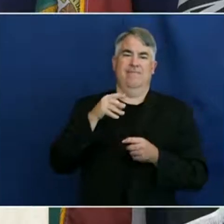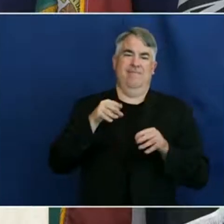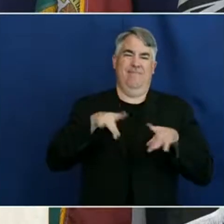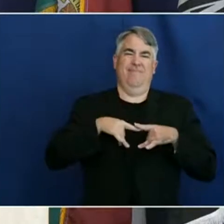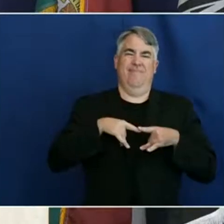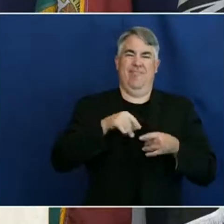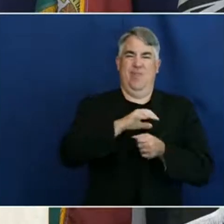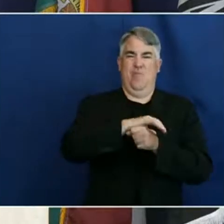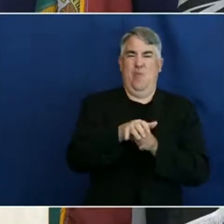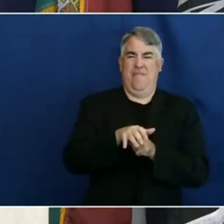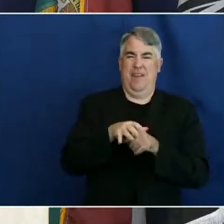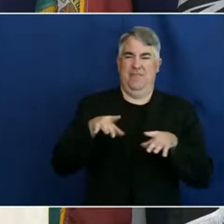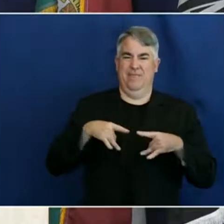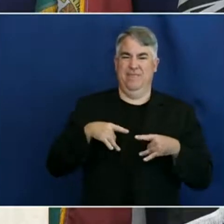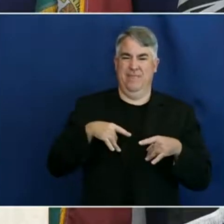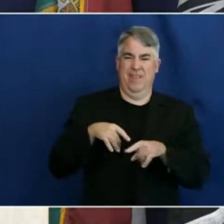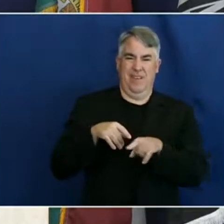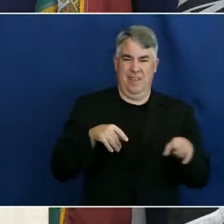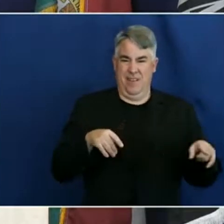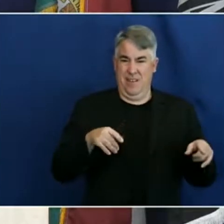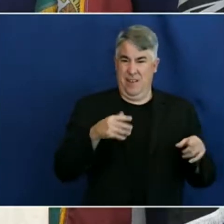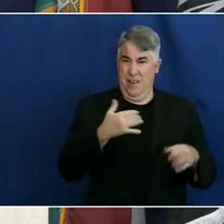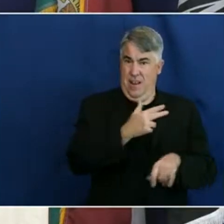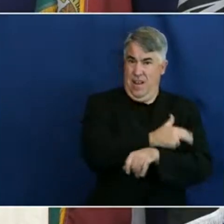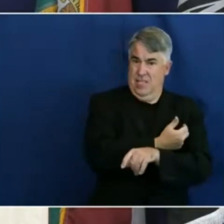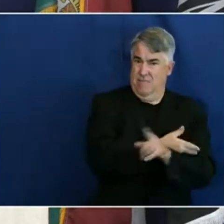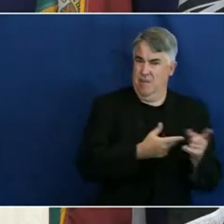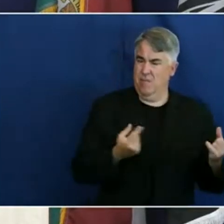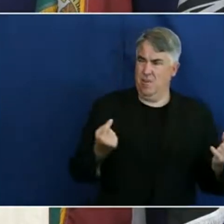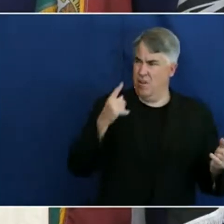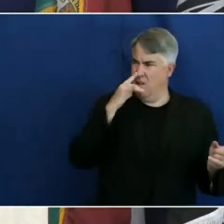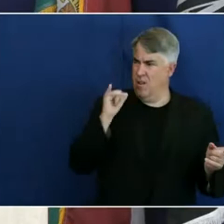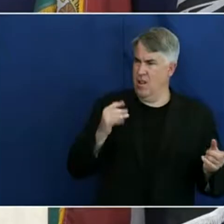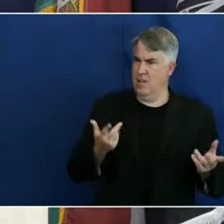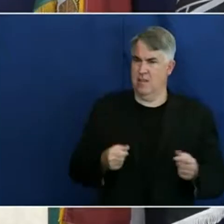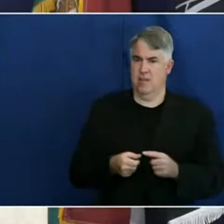Dr. Shaw have the most recent hospitalization rate.